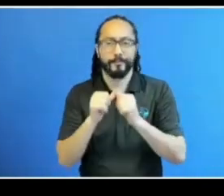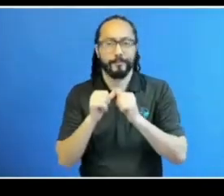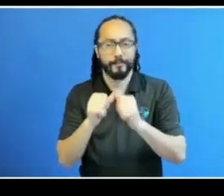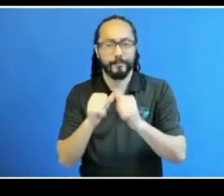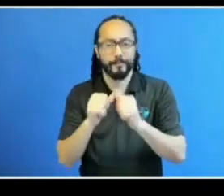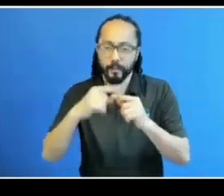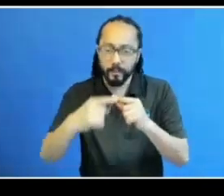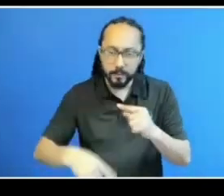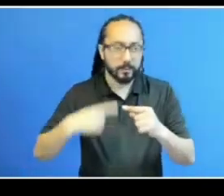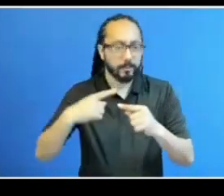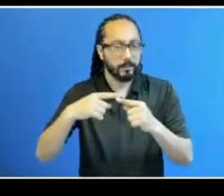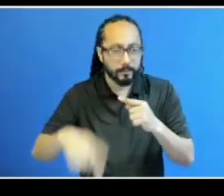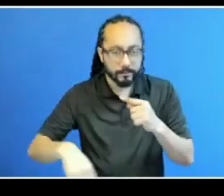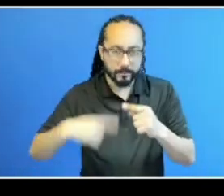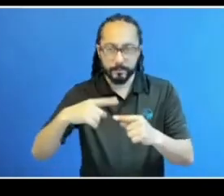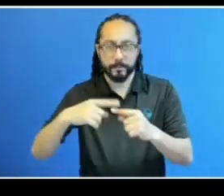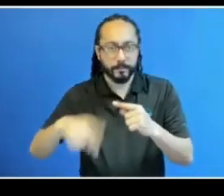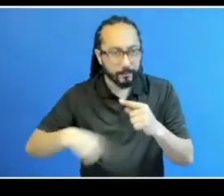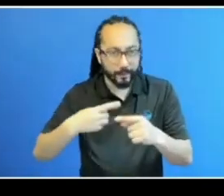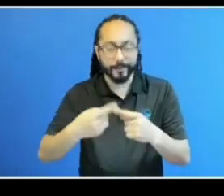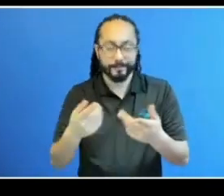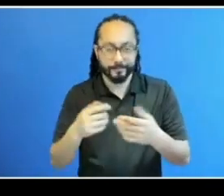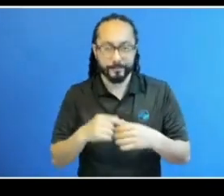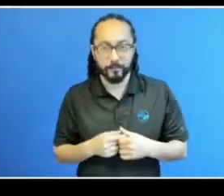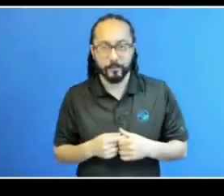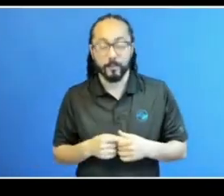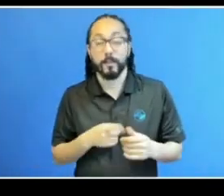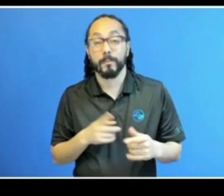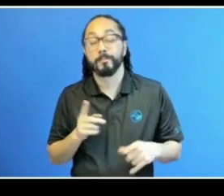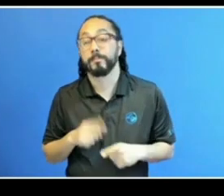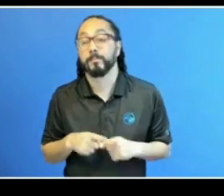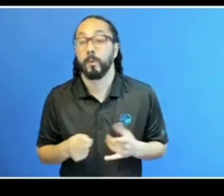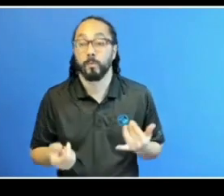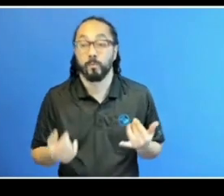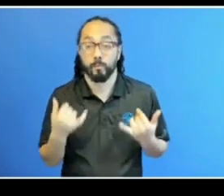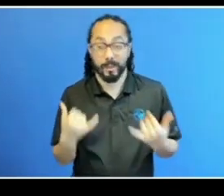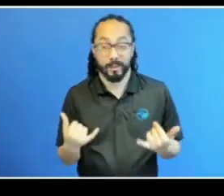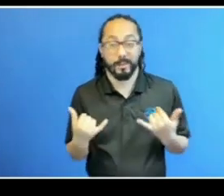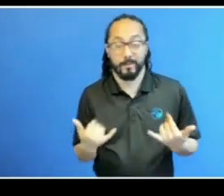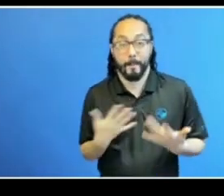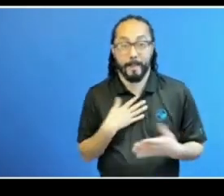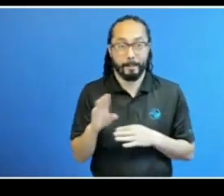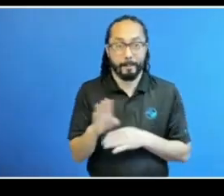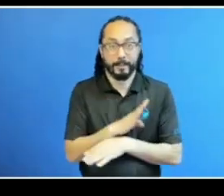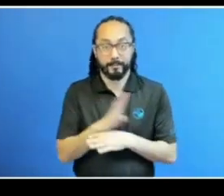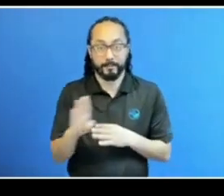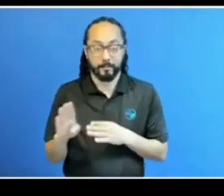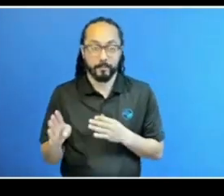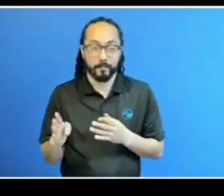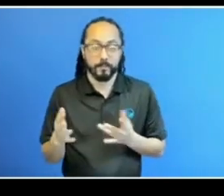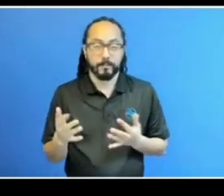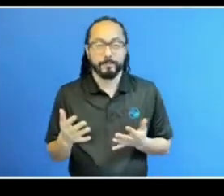cycle. But I would say for where I'm at right now in my business, the